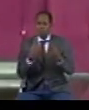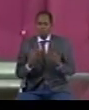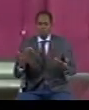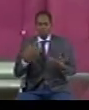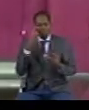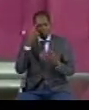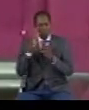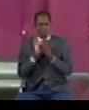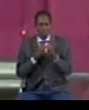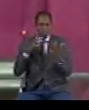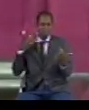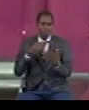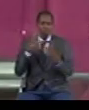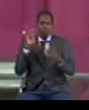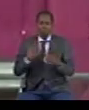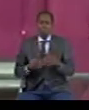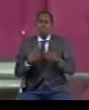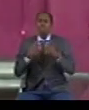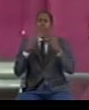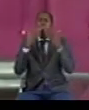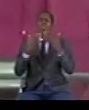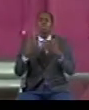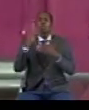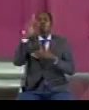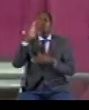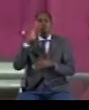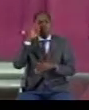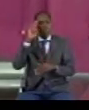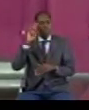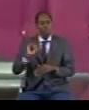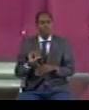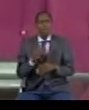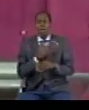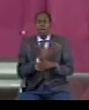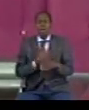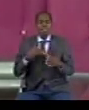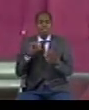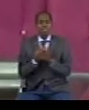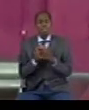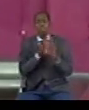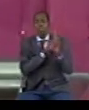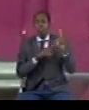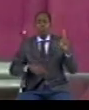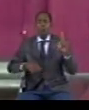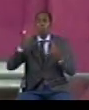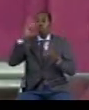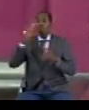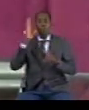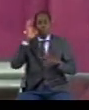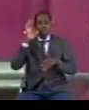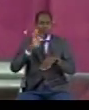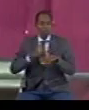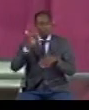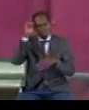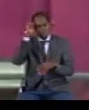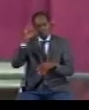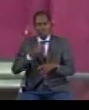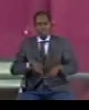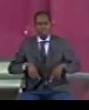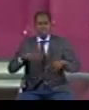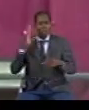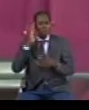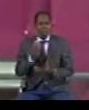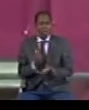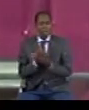we need to be thankful to God for him, and we need to pray that the Almighty God will touch his life, and whatever will make him to do it with